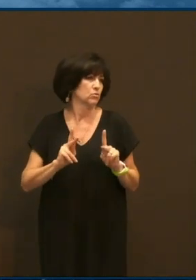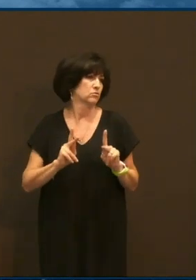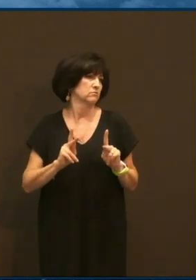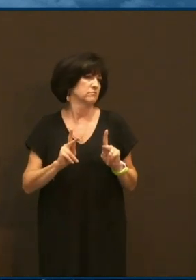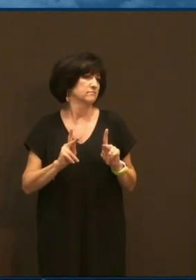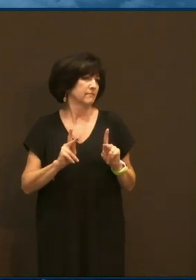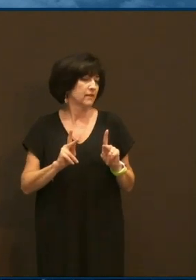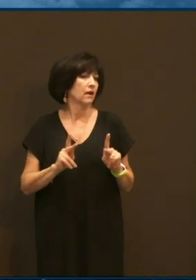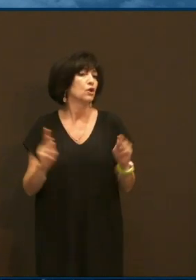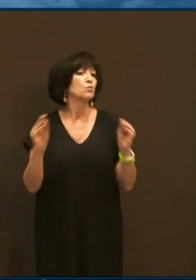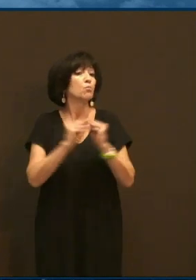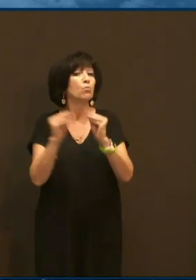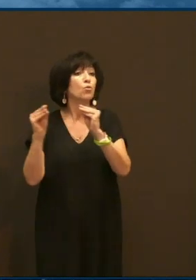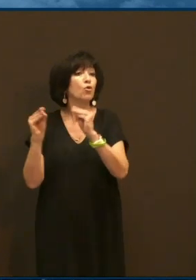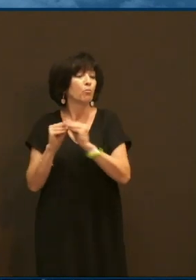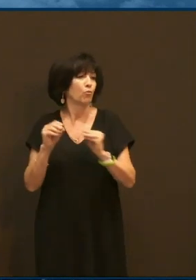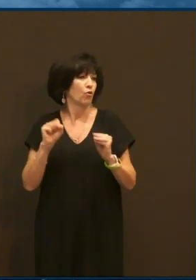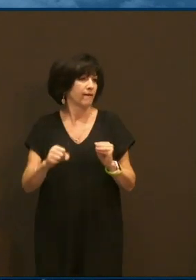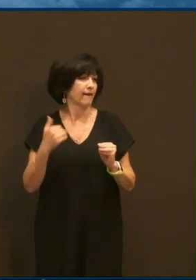think, is important.